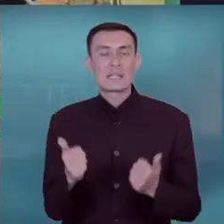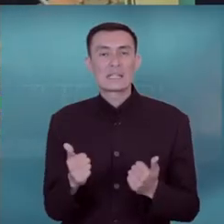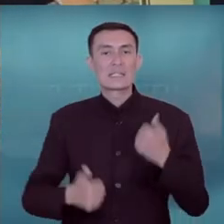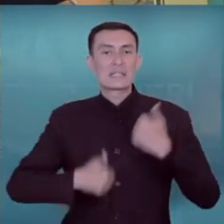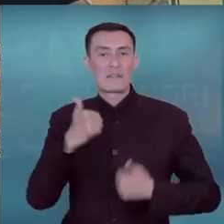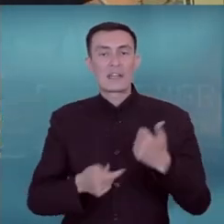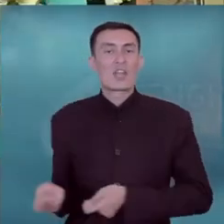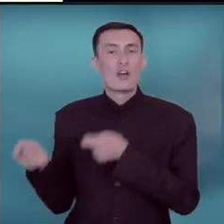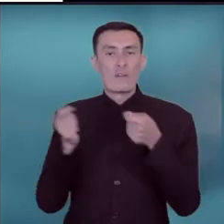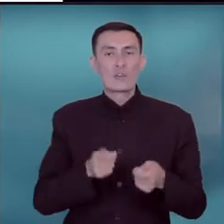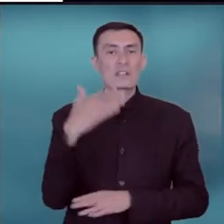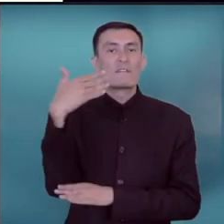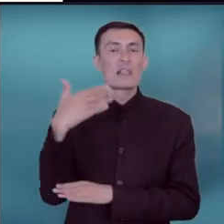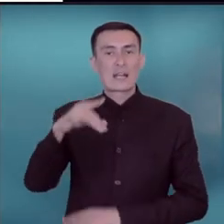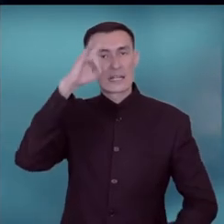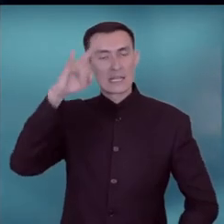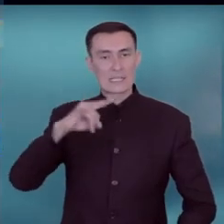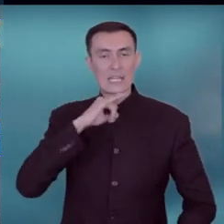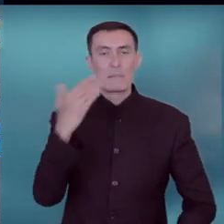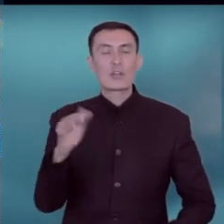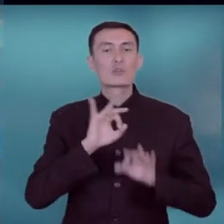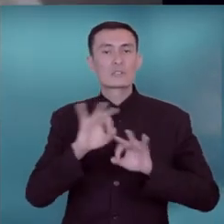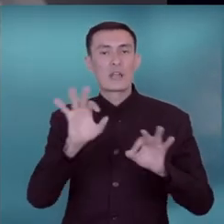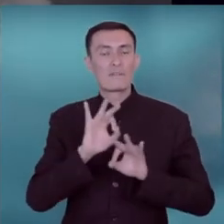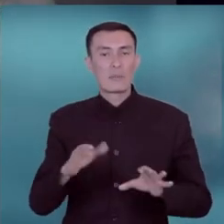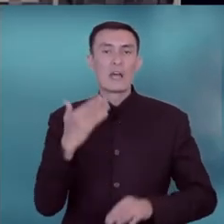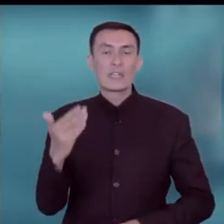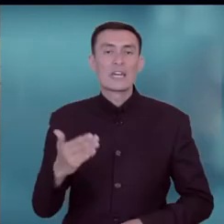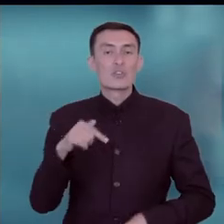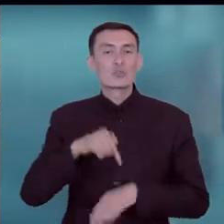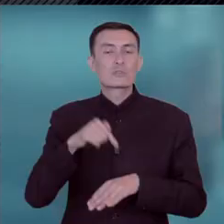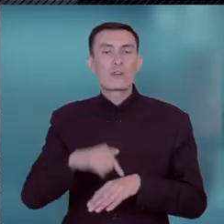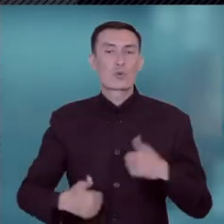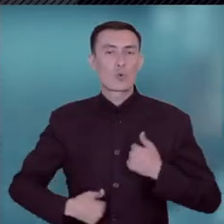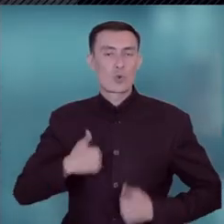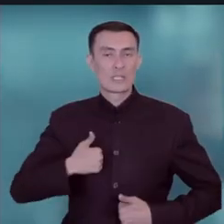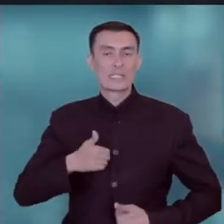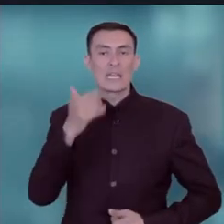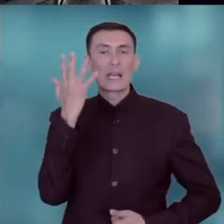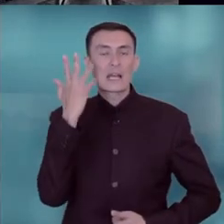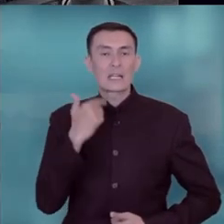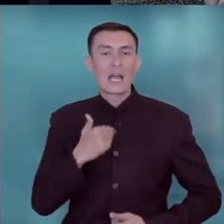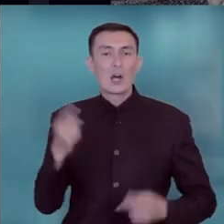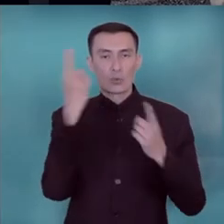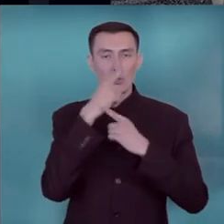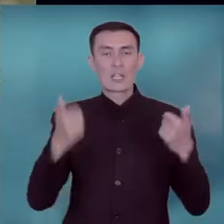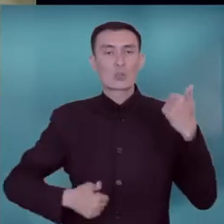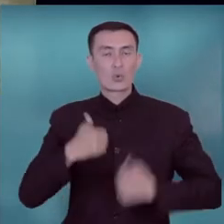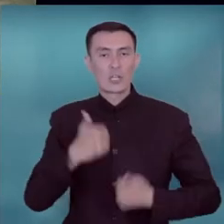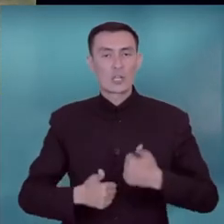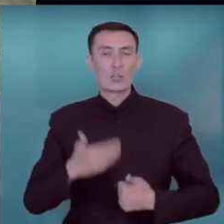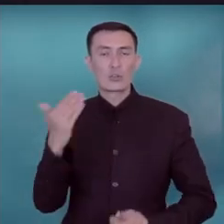Zarina admitted that she had been bringing the flag of Kazakhstan to all competitions. According to her, she feels a great sense of pride when